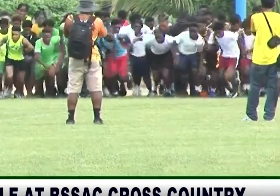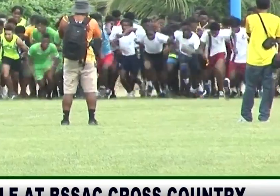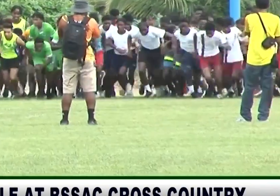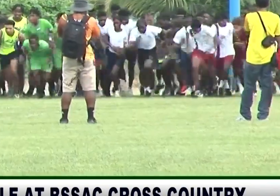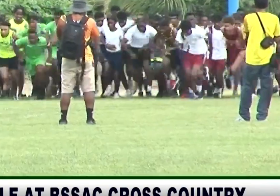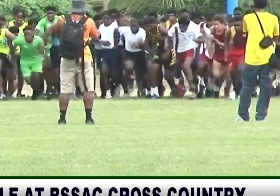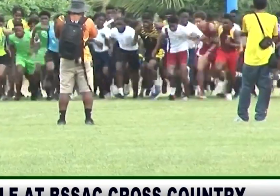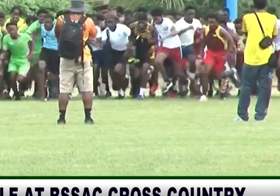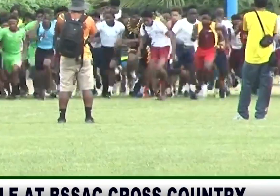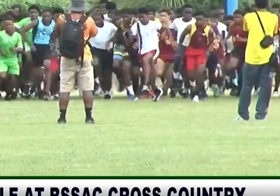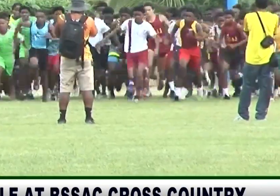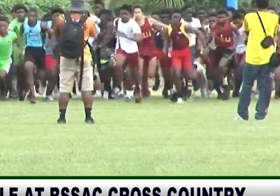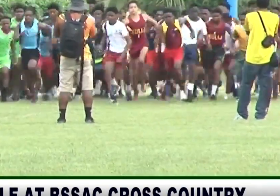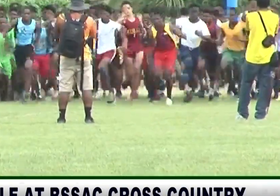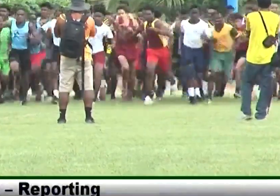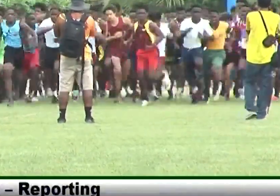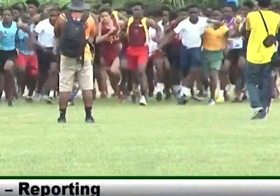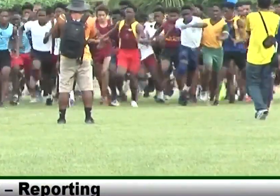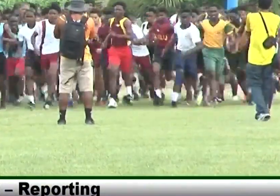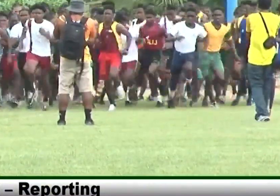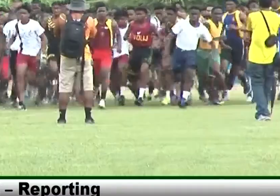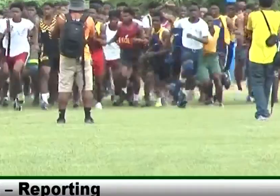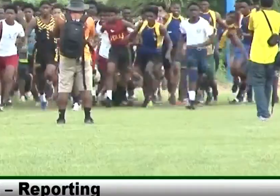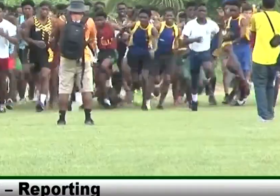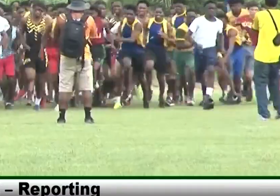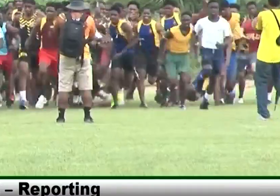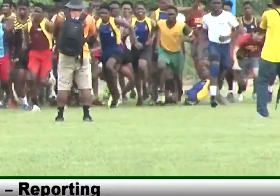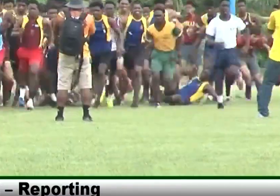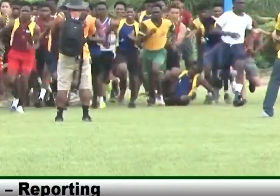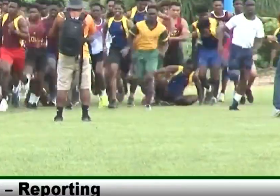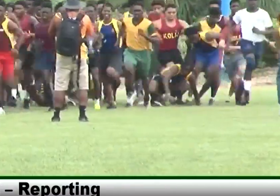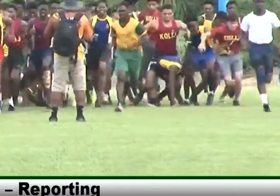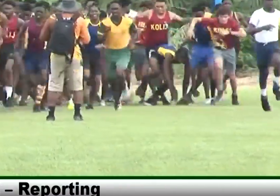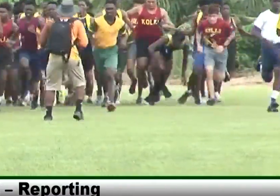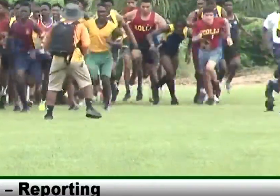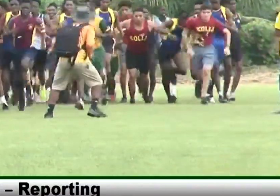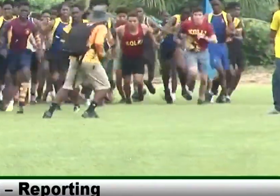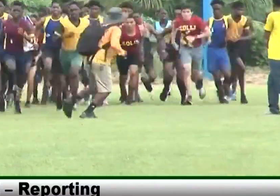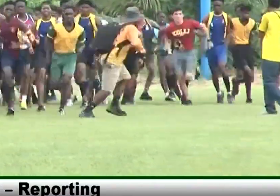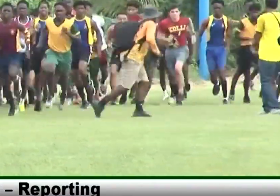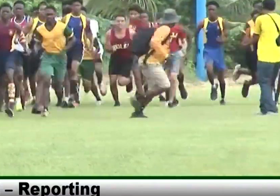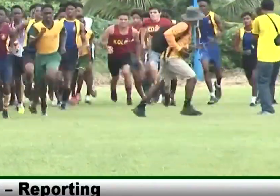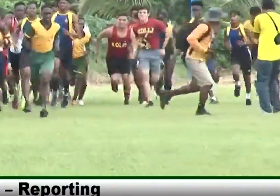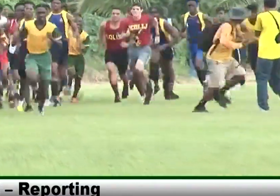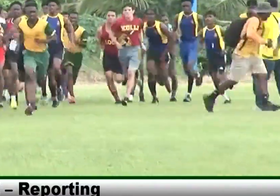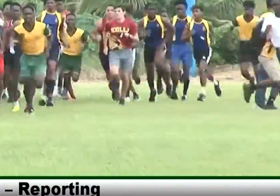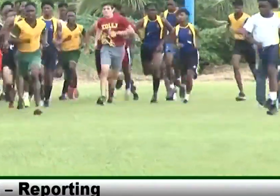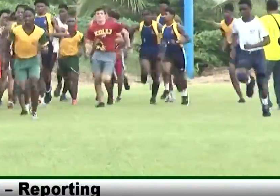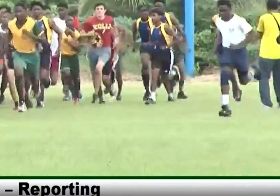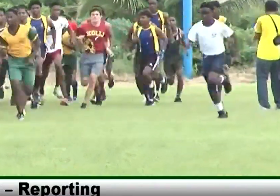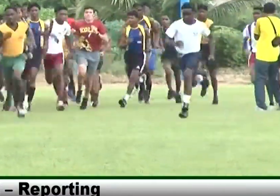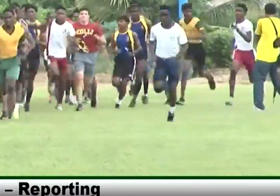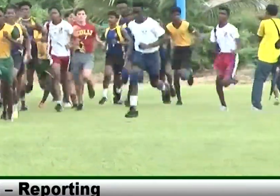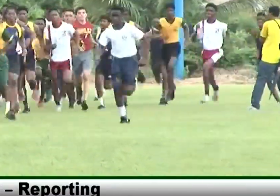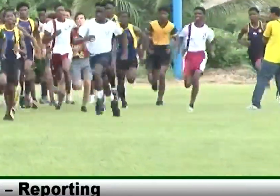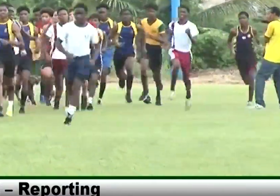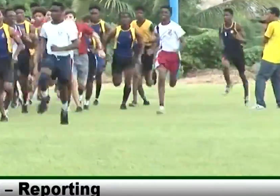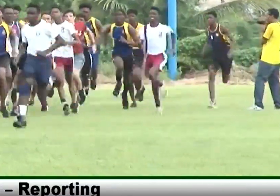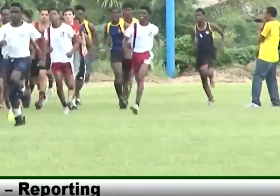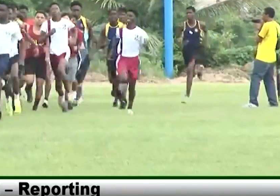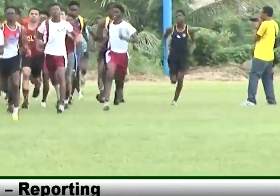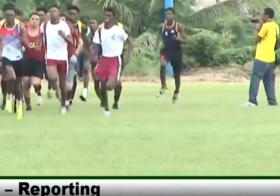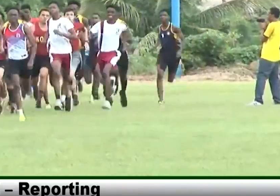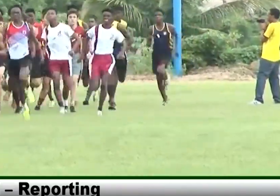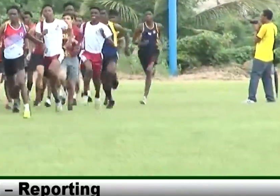Under overcast skies and in wet and soggy conditions, the action got underway with the under-20 boys division of the BSSAC Cross